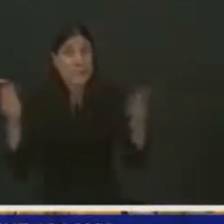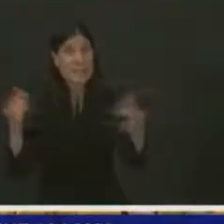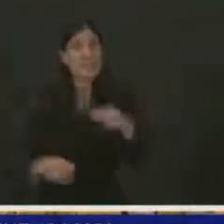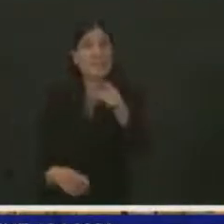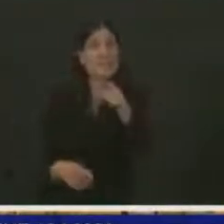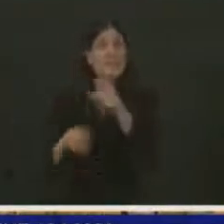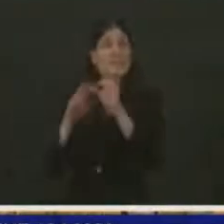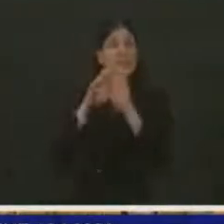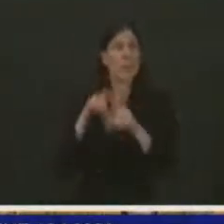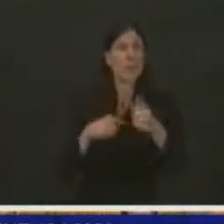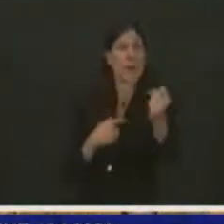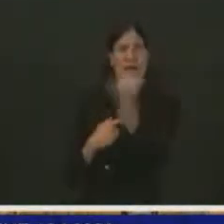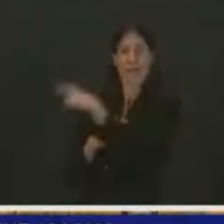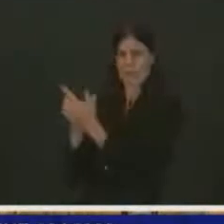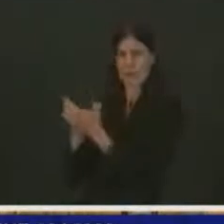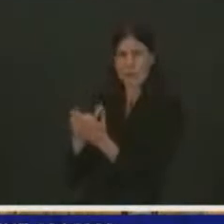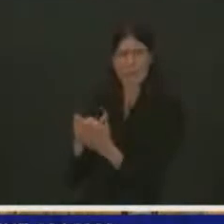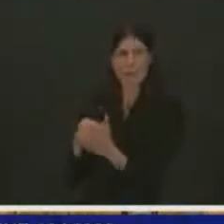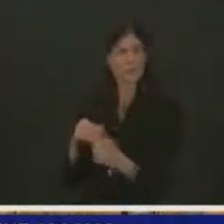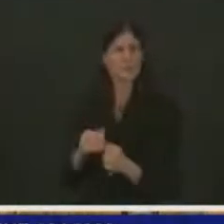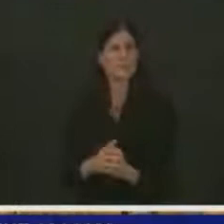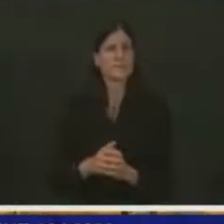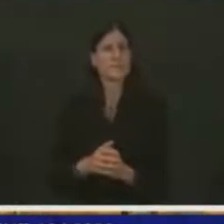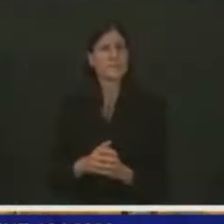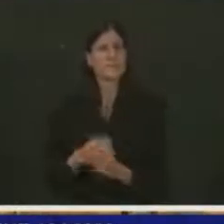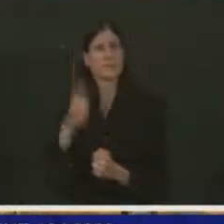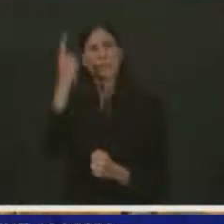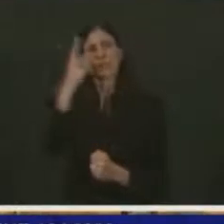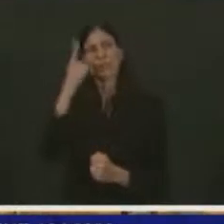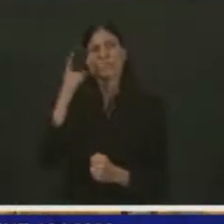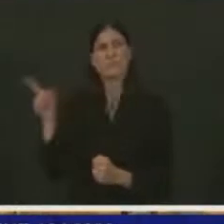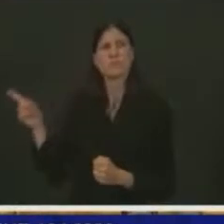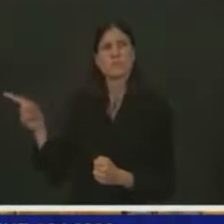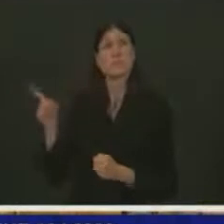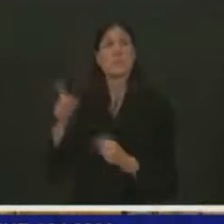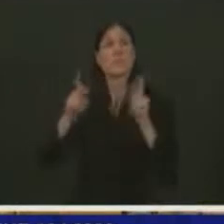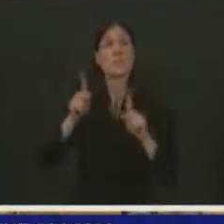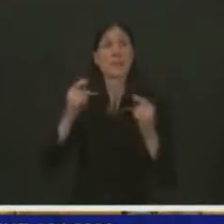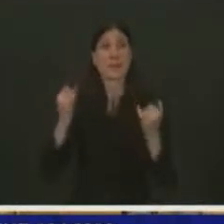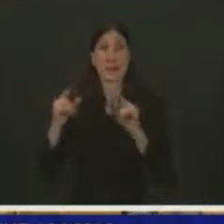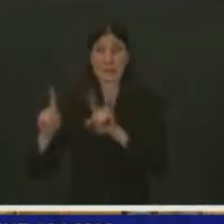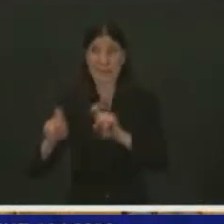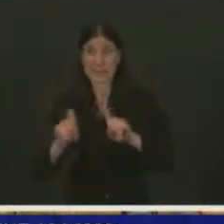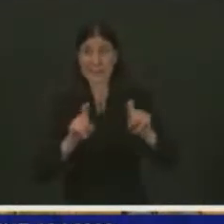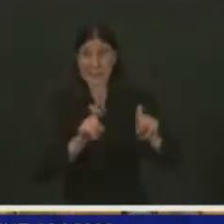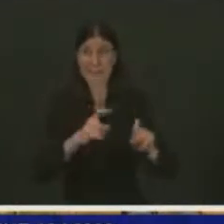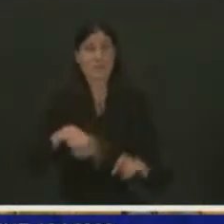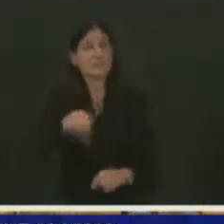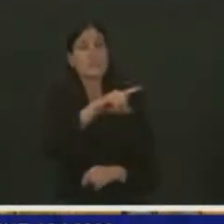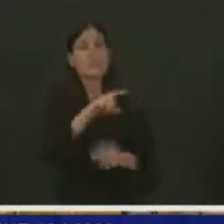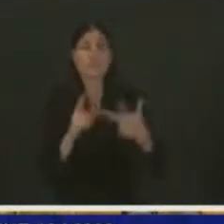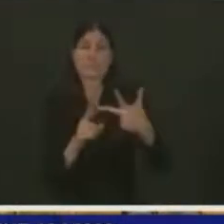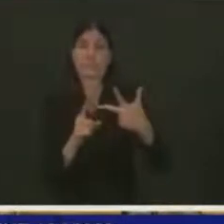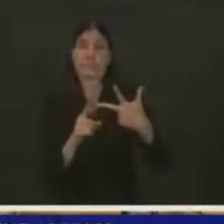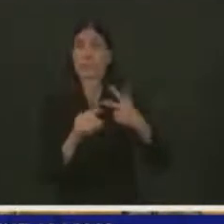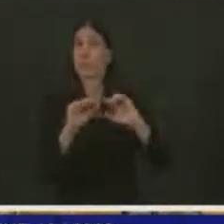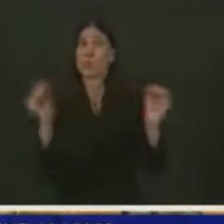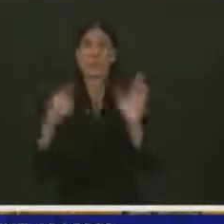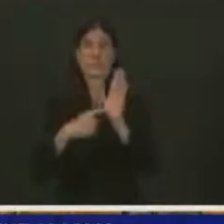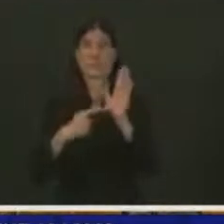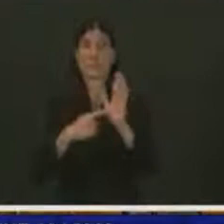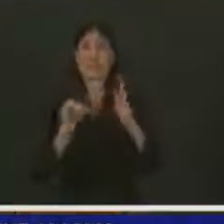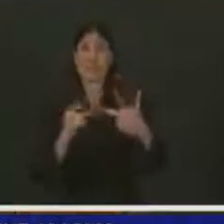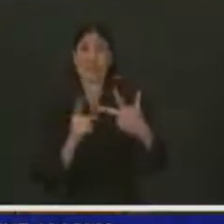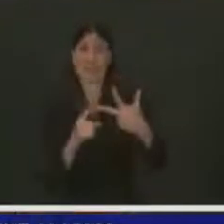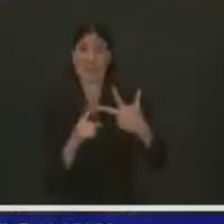as you're now starting, and you kind of touched on it there, but to test asymptomatic people regularly, are you finding asymptomatic